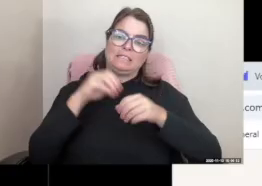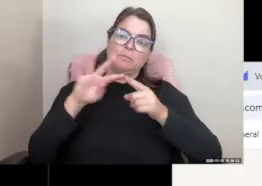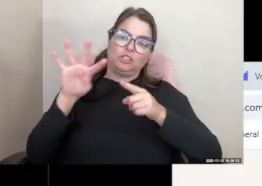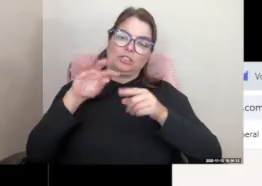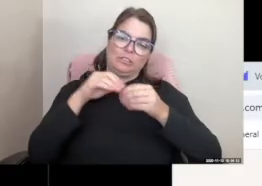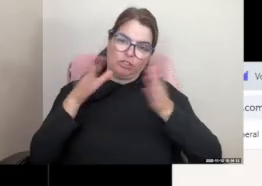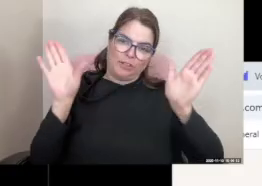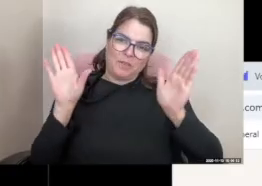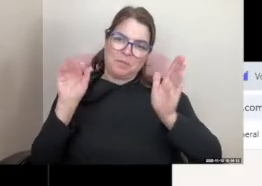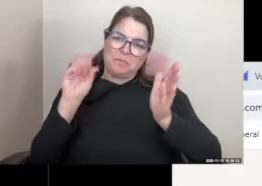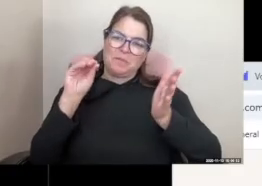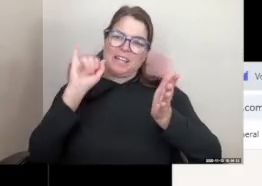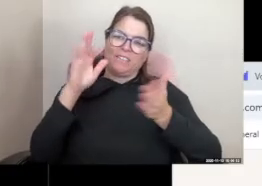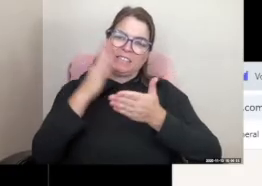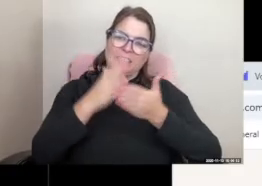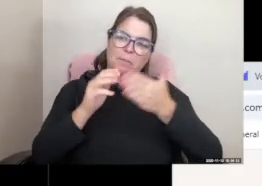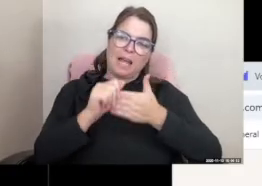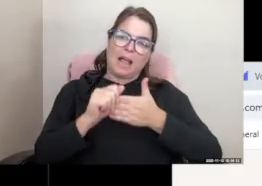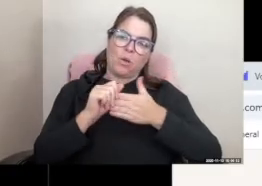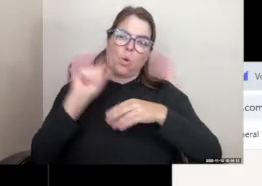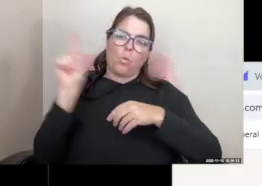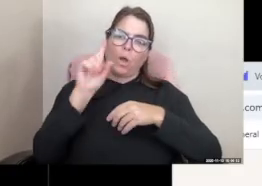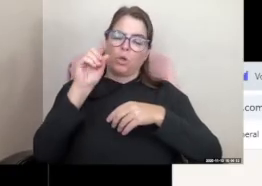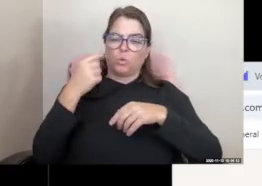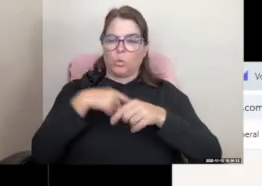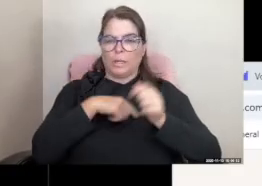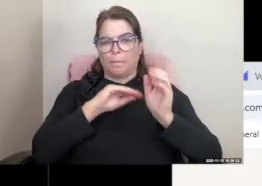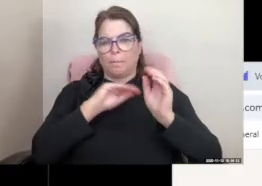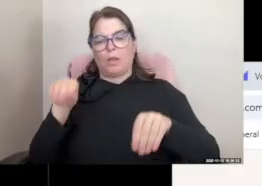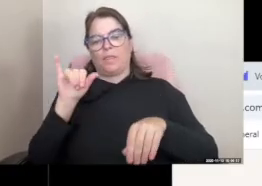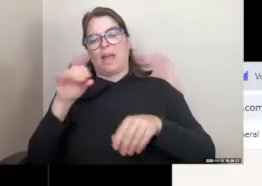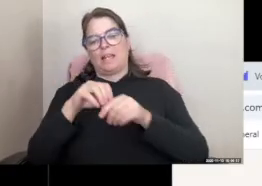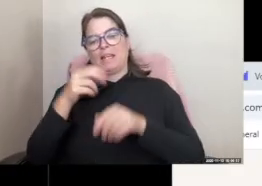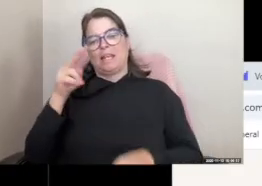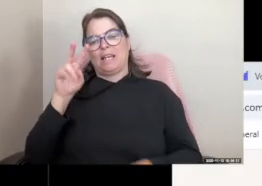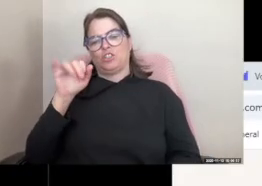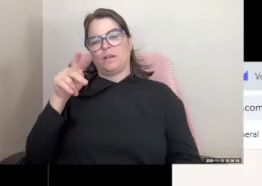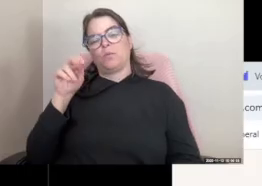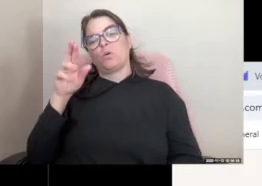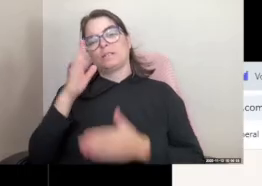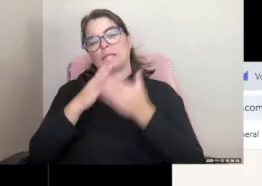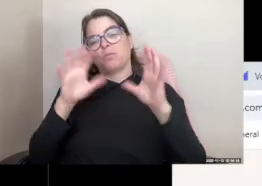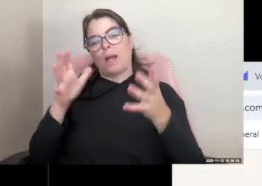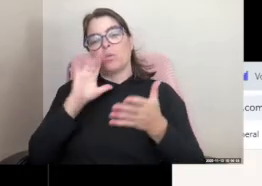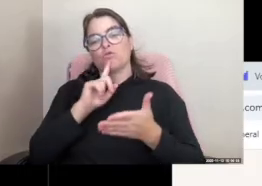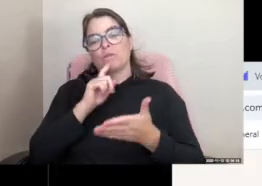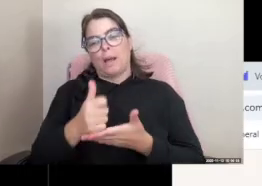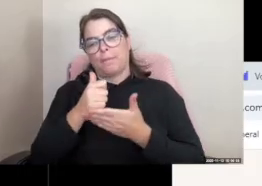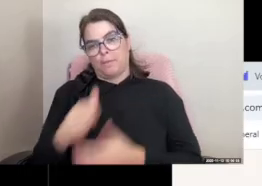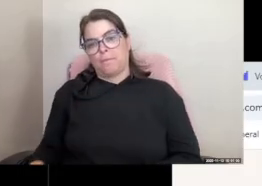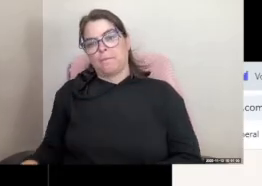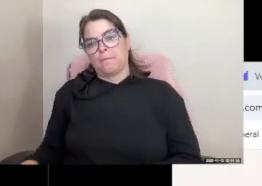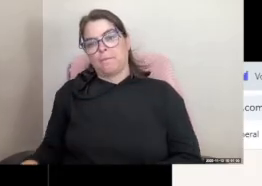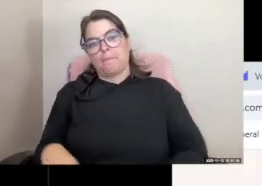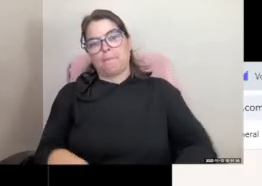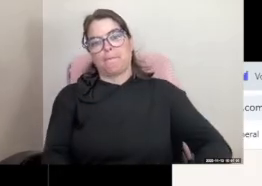recreational vehicles, which do not fit in the current framework, but those are the customers or markets that have equal